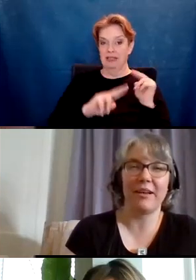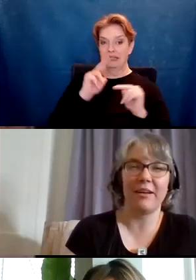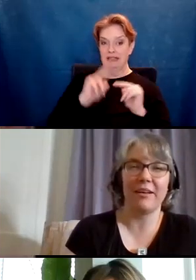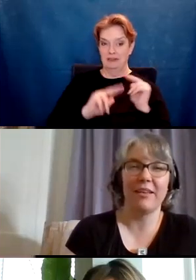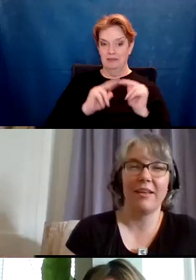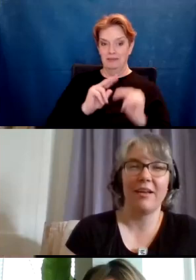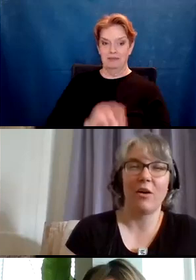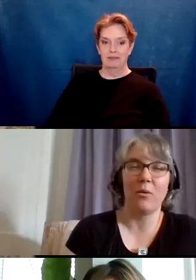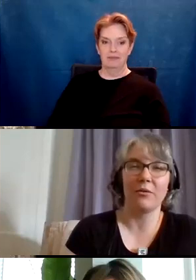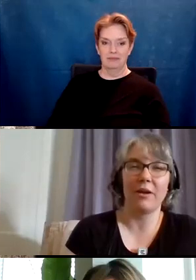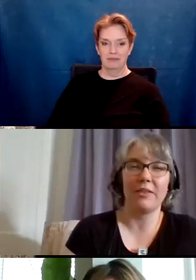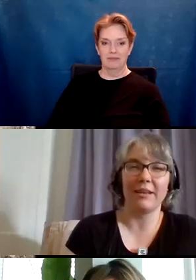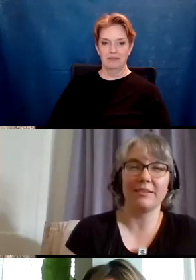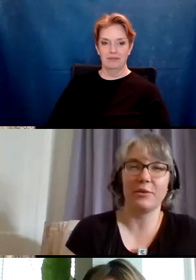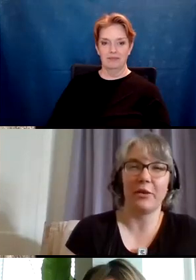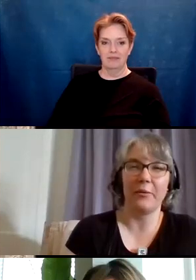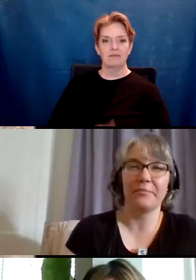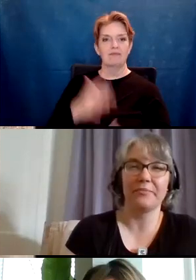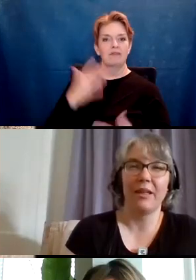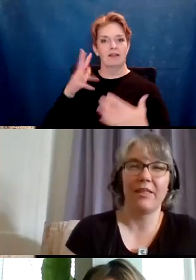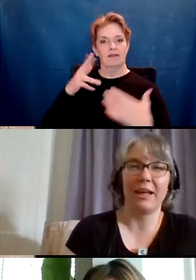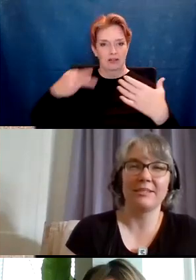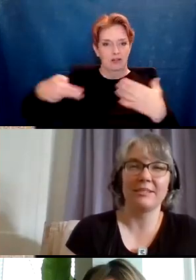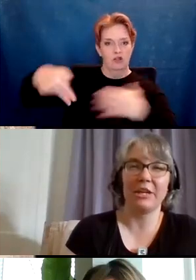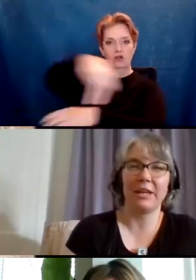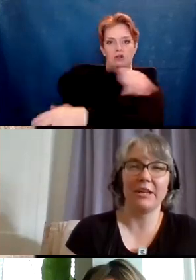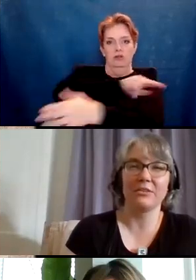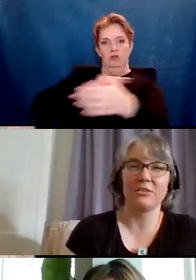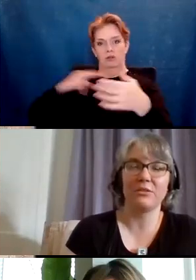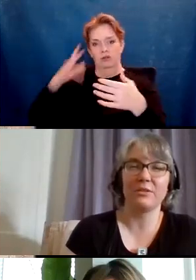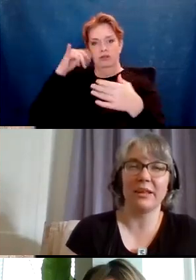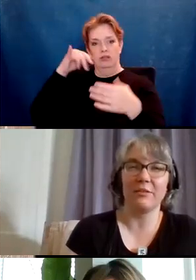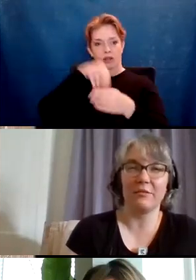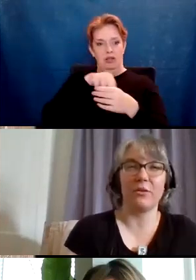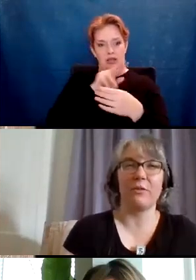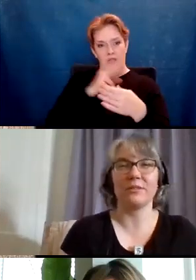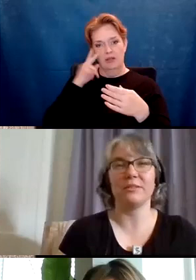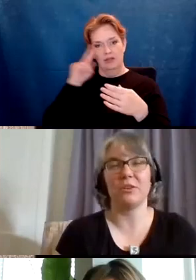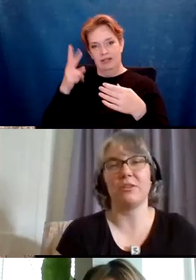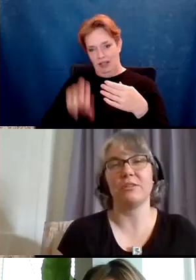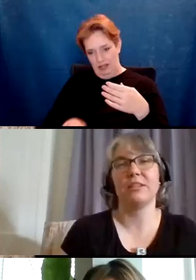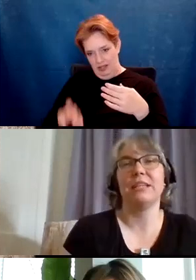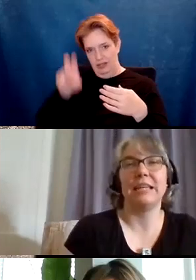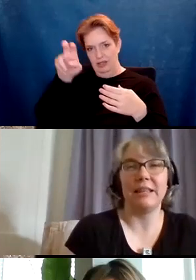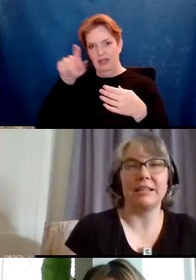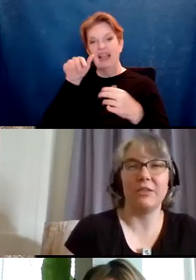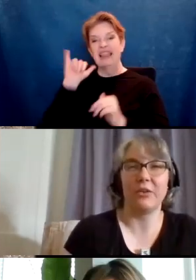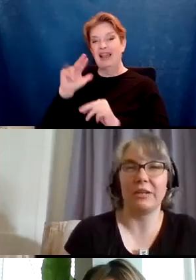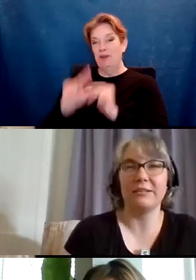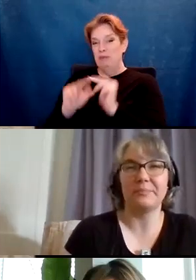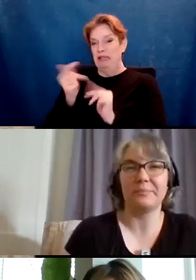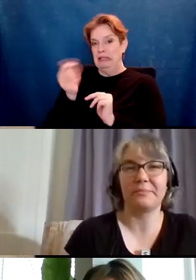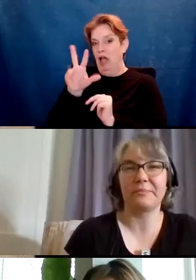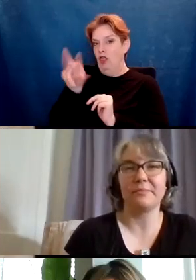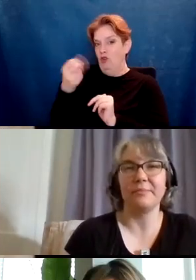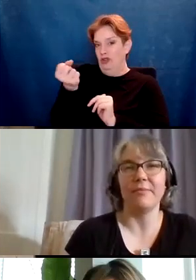doing a walk around the exterior. That is the staircase to the second floor that was installed in the